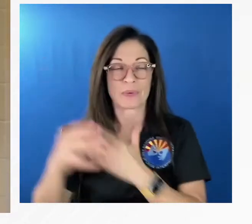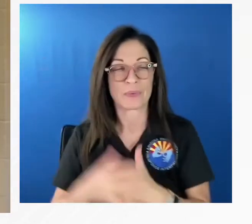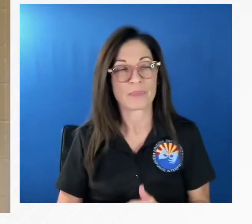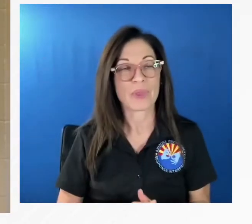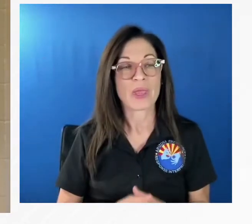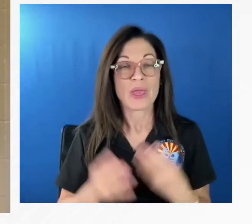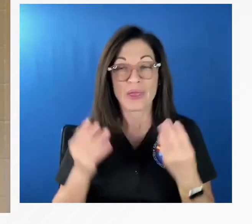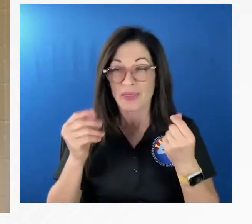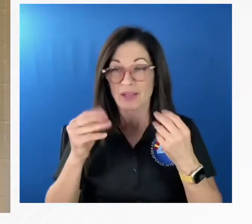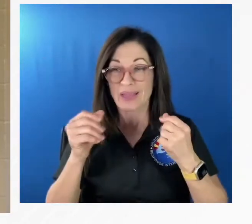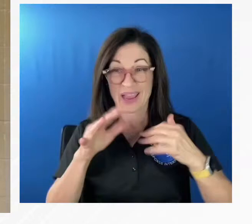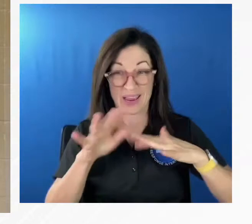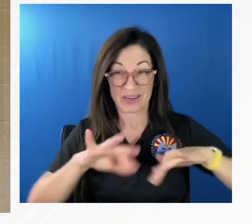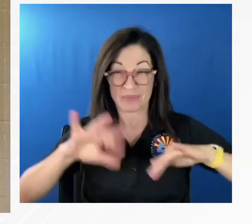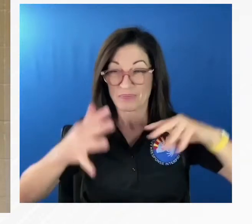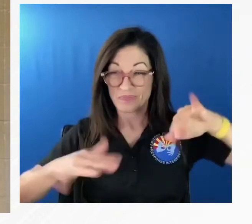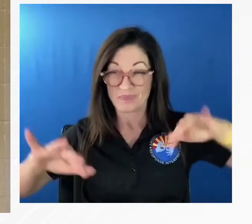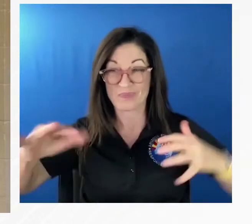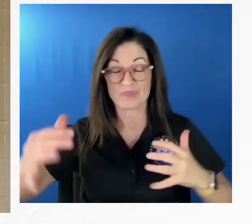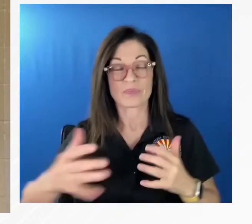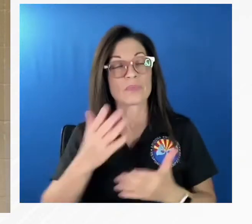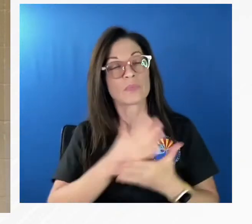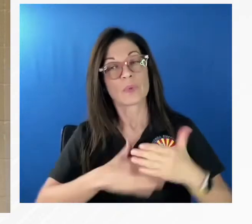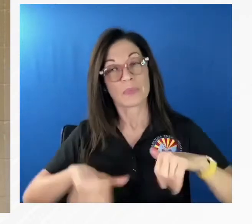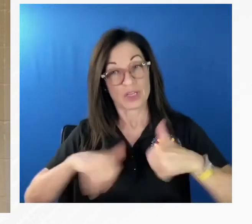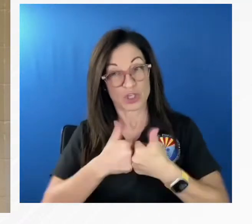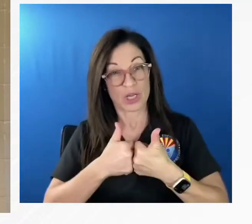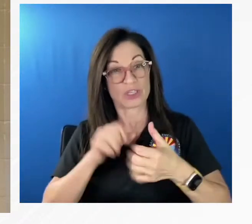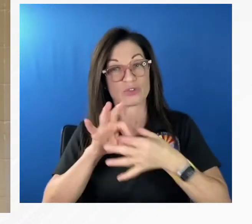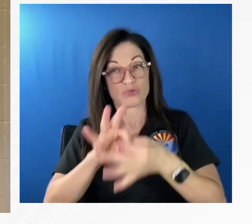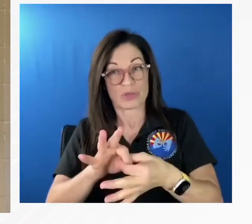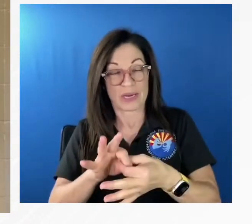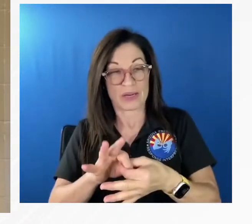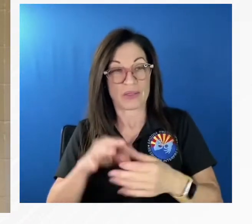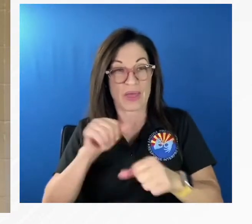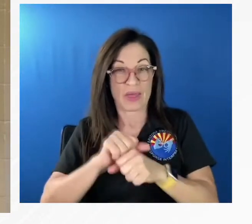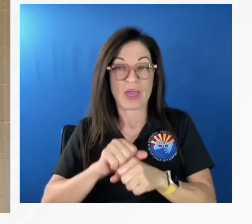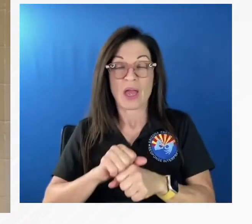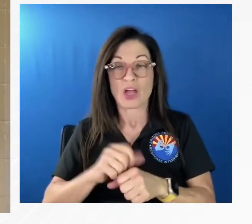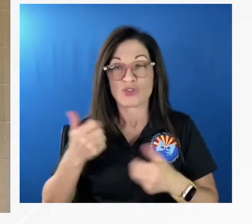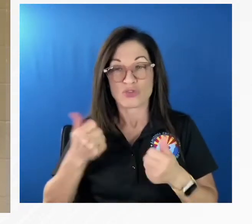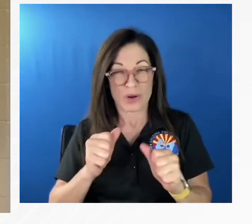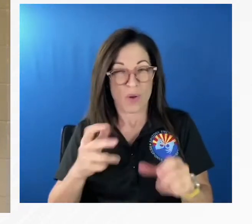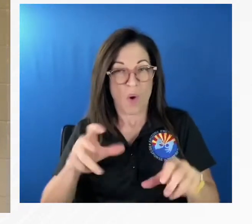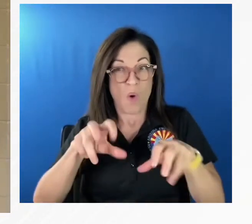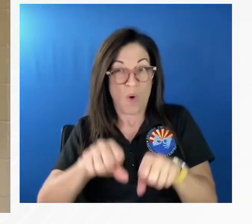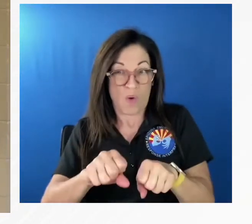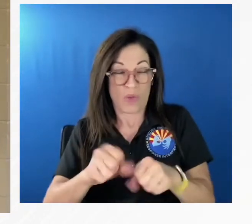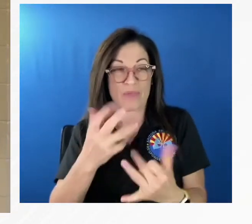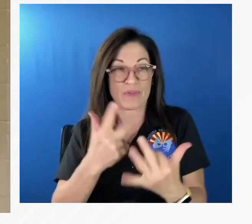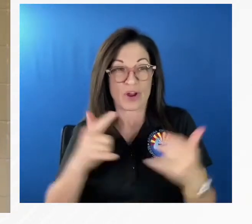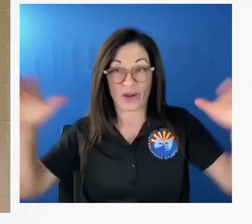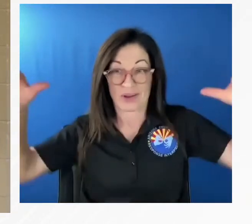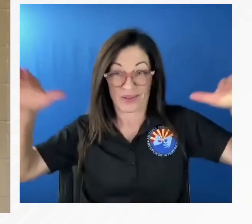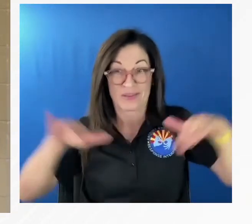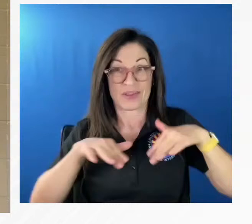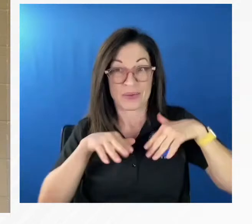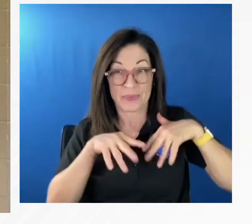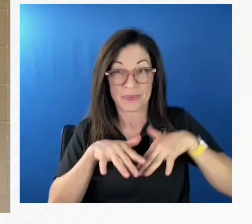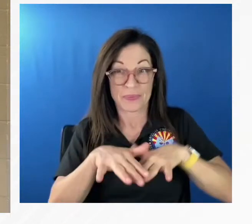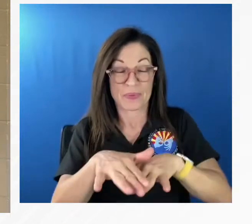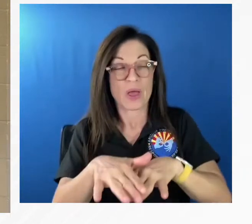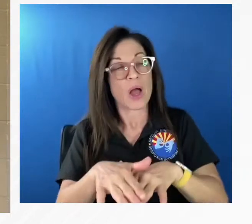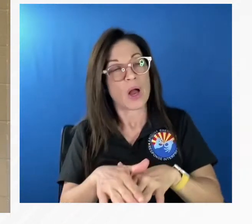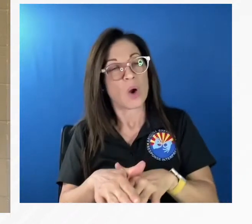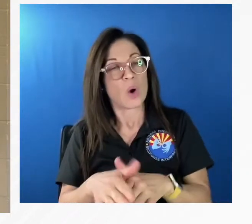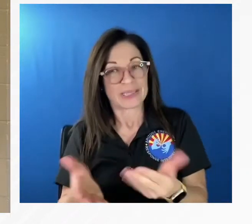area, some of the challenges of topography, trying to hold it in a drainage bottom, is that it's easy for fire to